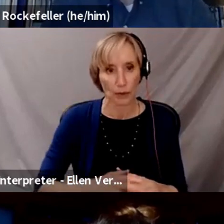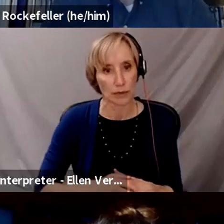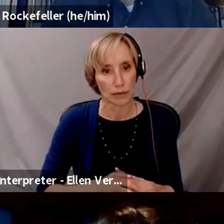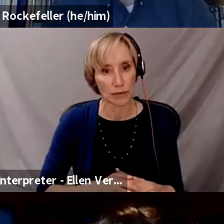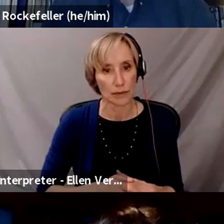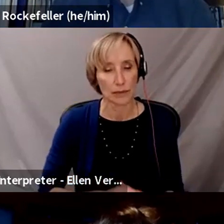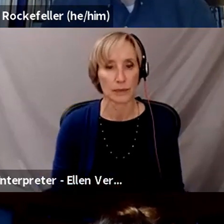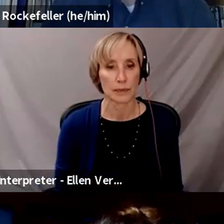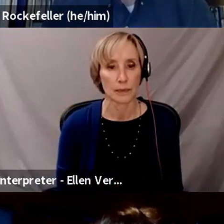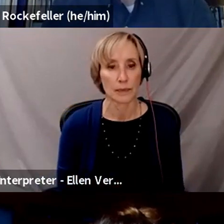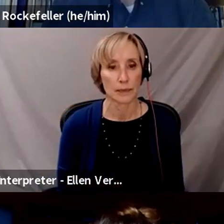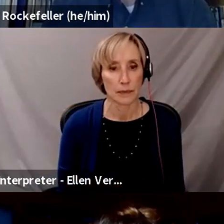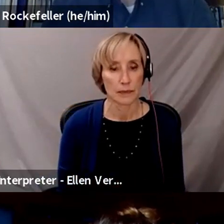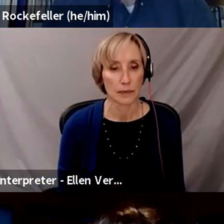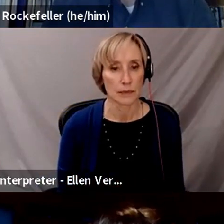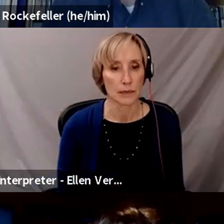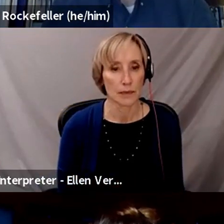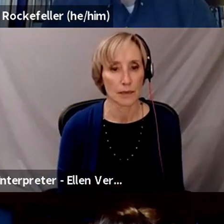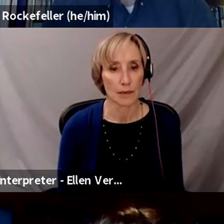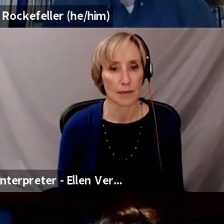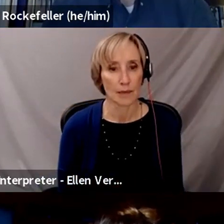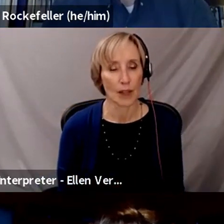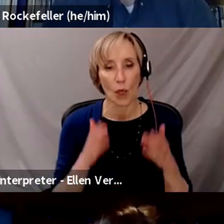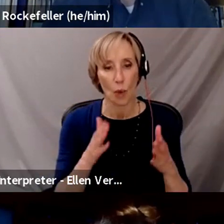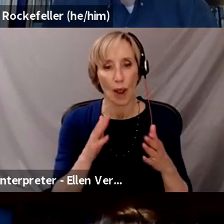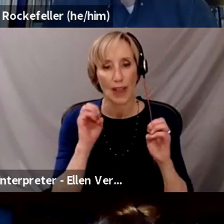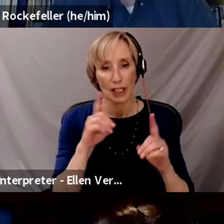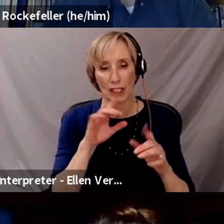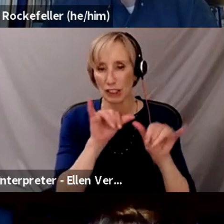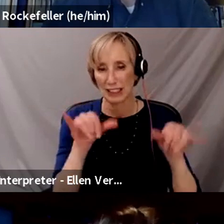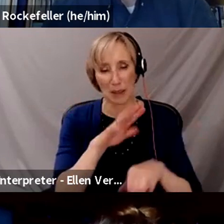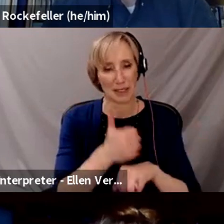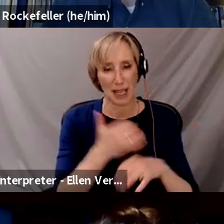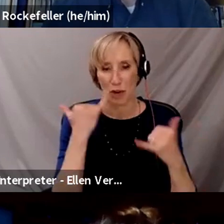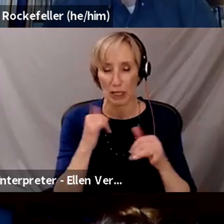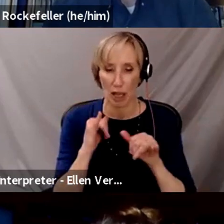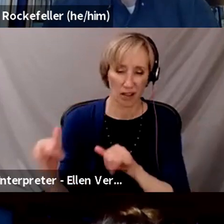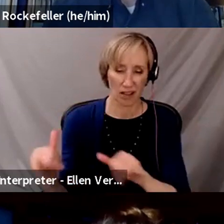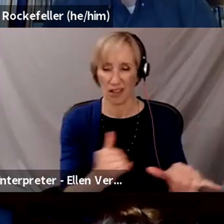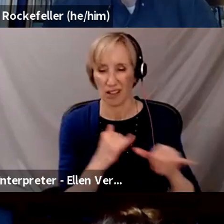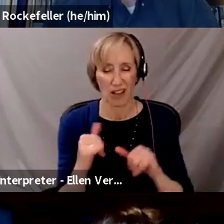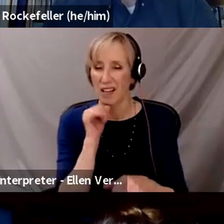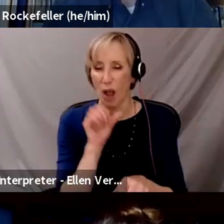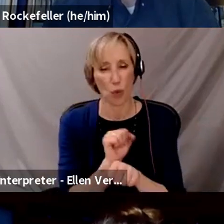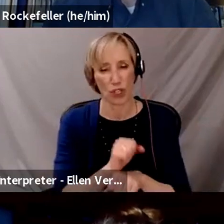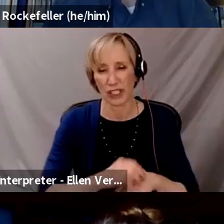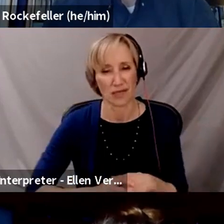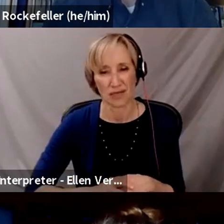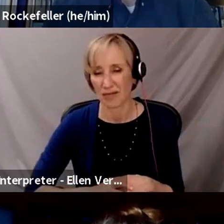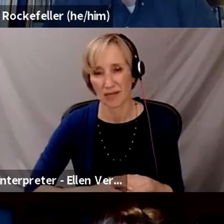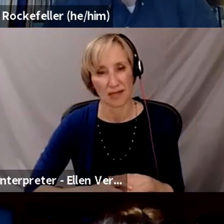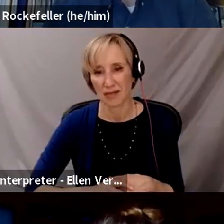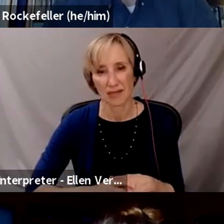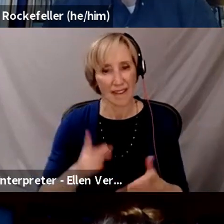which the education system is set up is not working. There's many components to that,